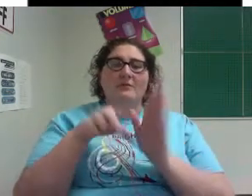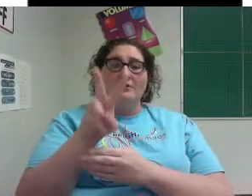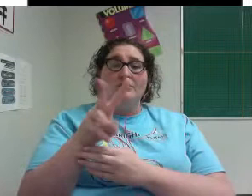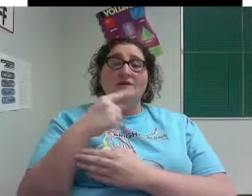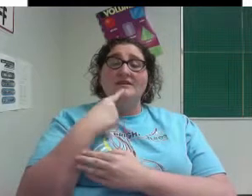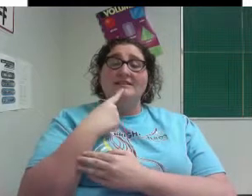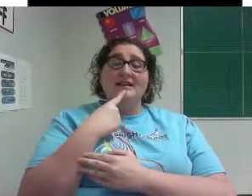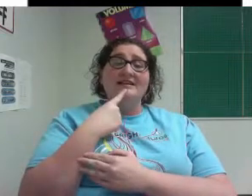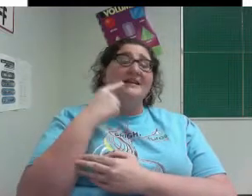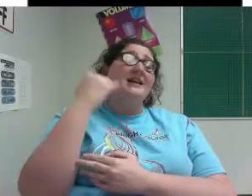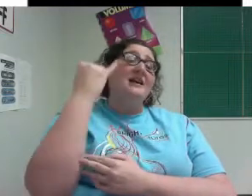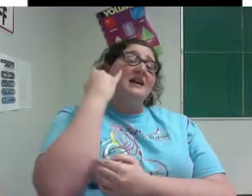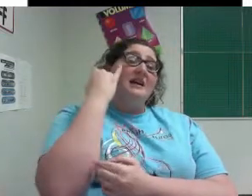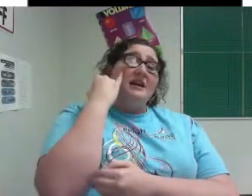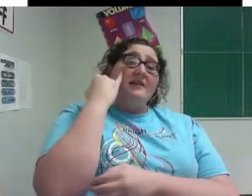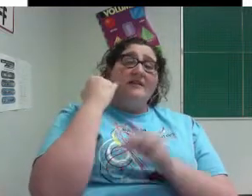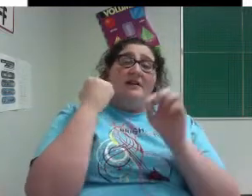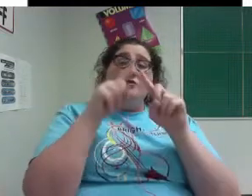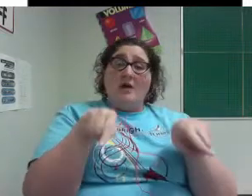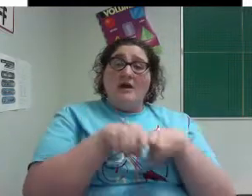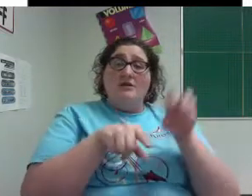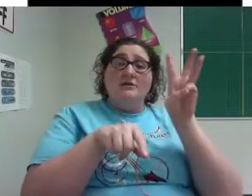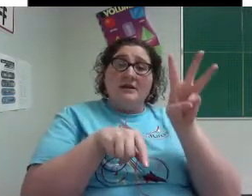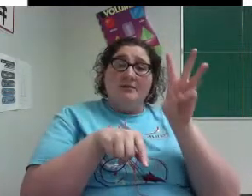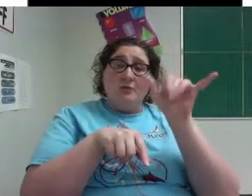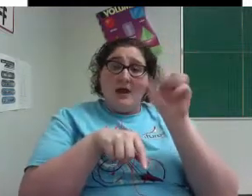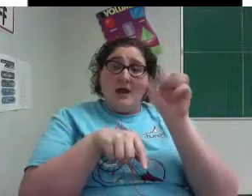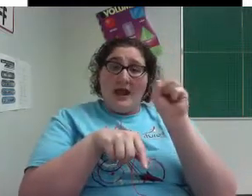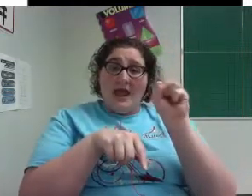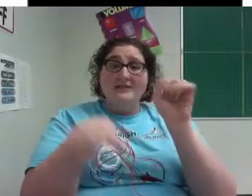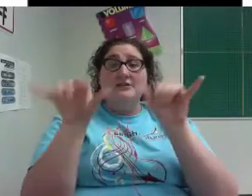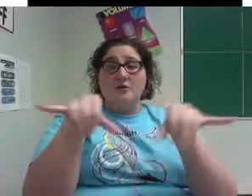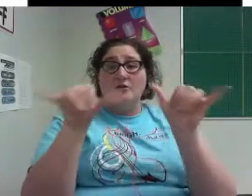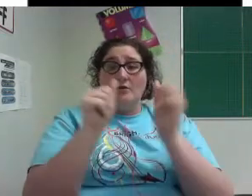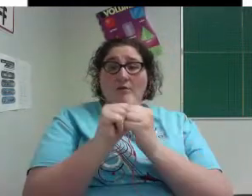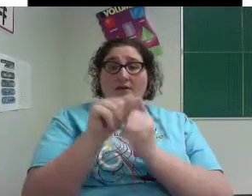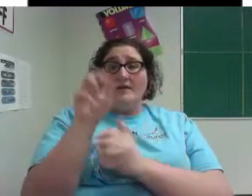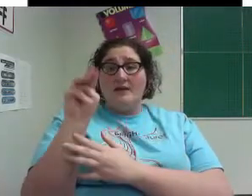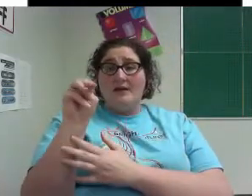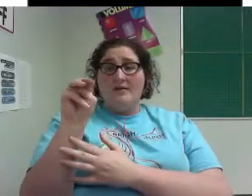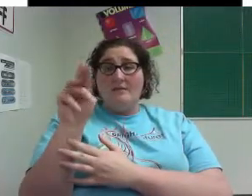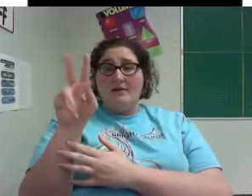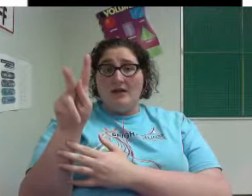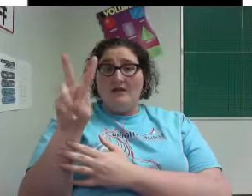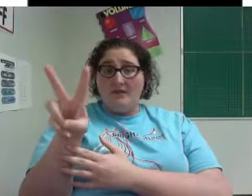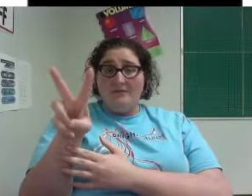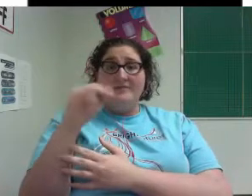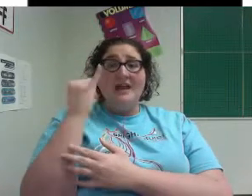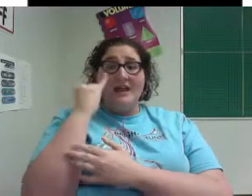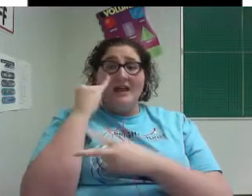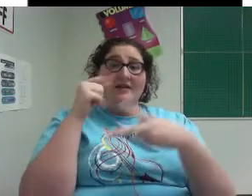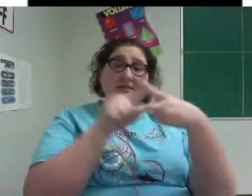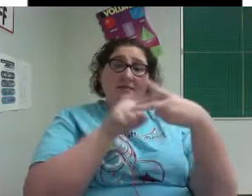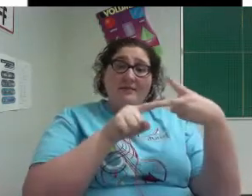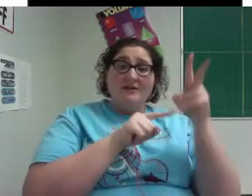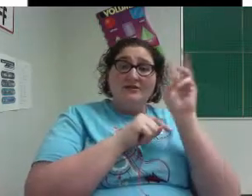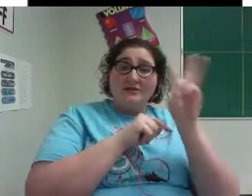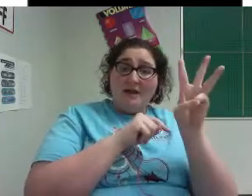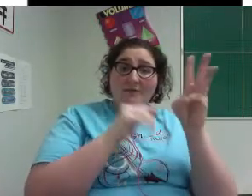Example 2, it says, suppose that triangle WYS is congruent to triangle MKV. If the measure of angle W